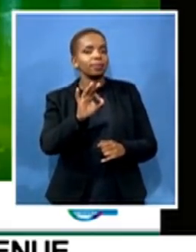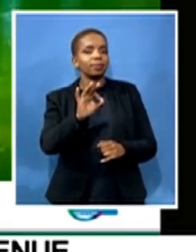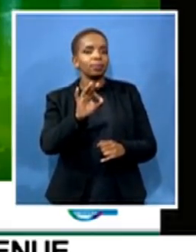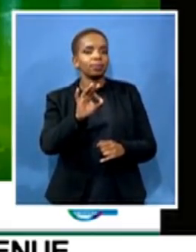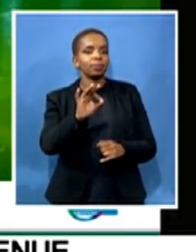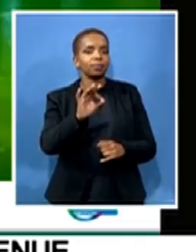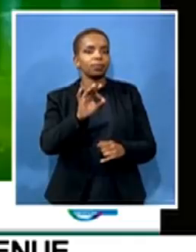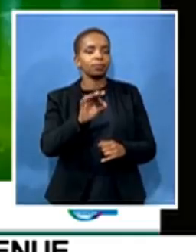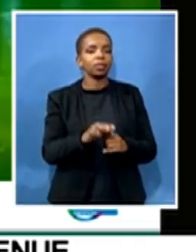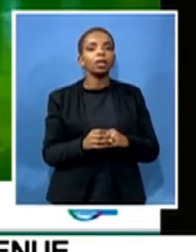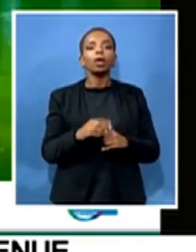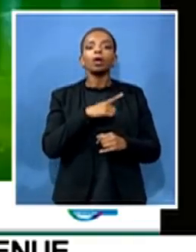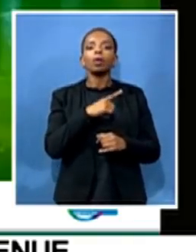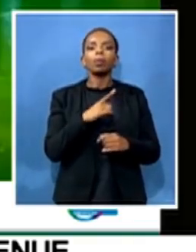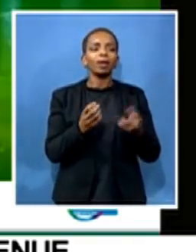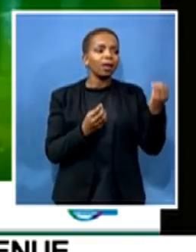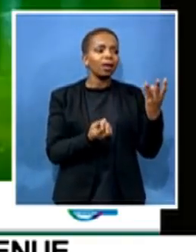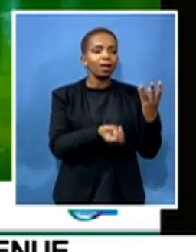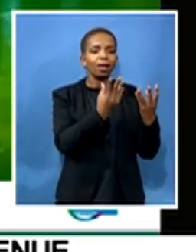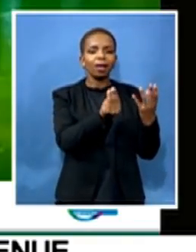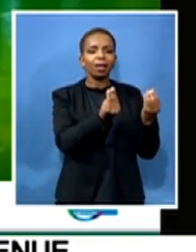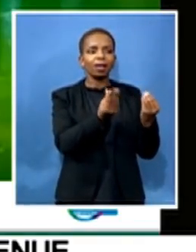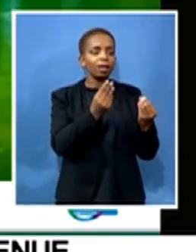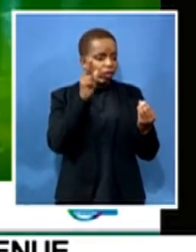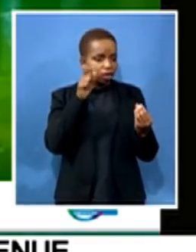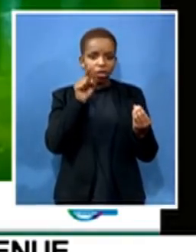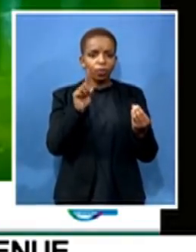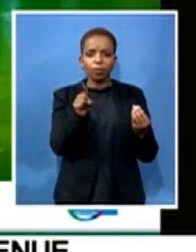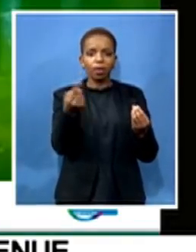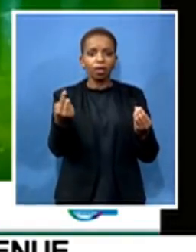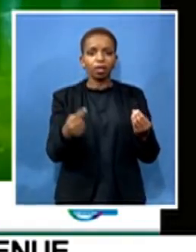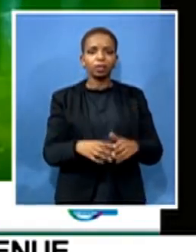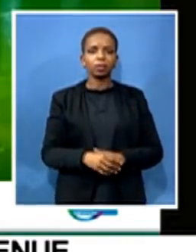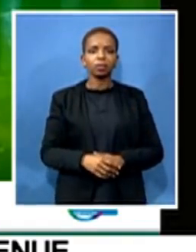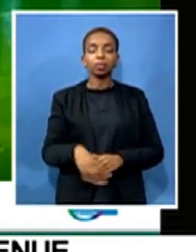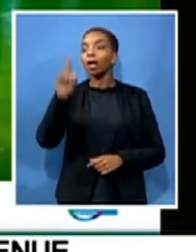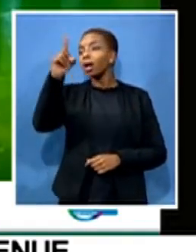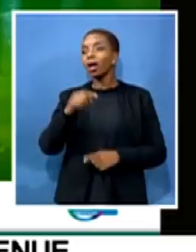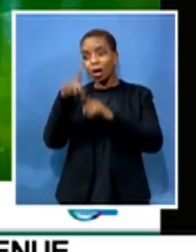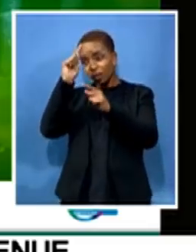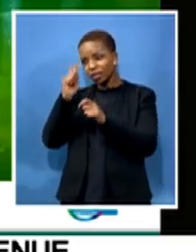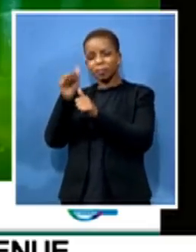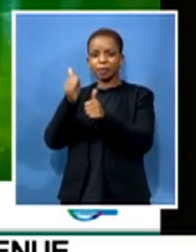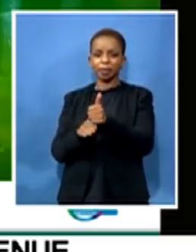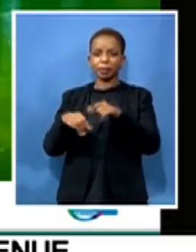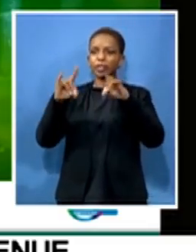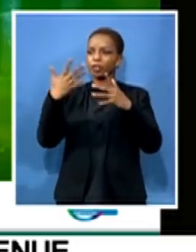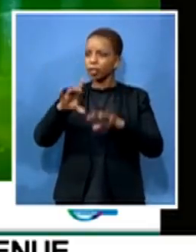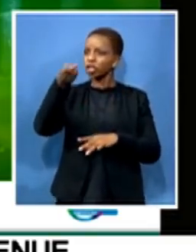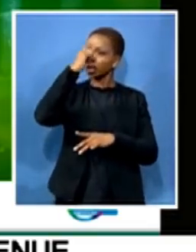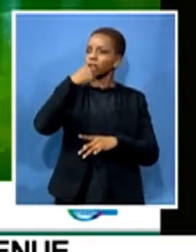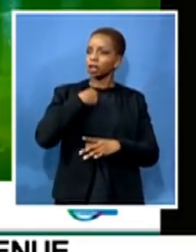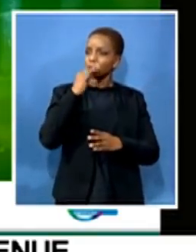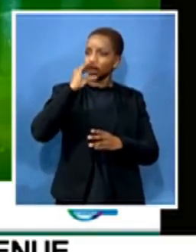hear you, Honorable Mikalakis. But they are disrupting the program, Honorable Deputy Chair. Can we have order in this meeting? Even if you don't see